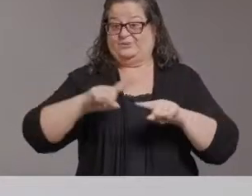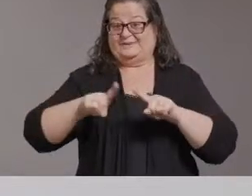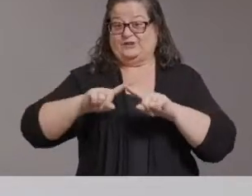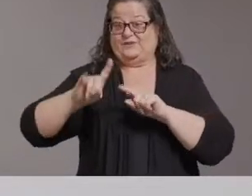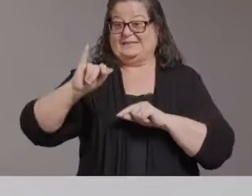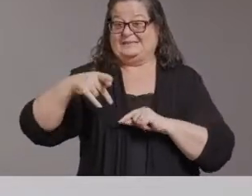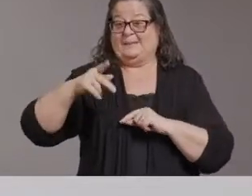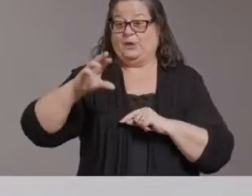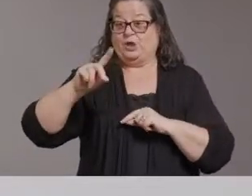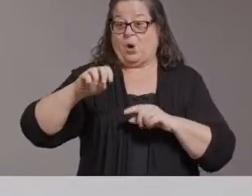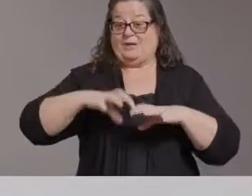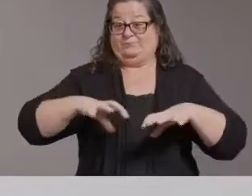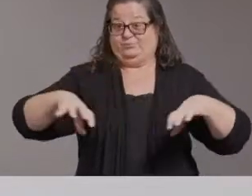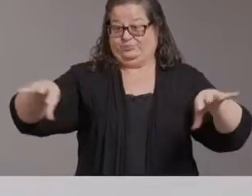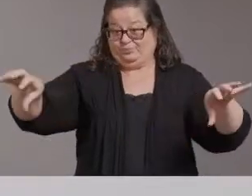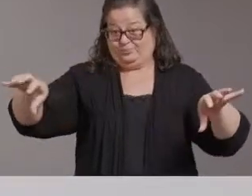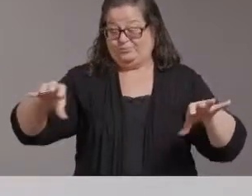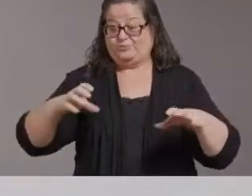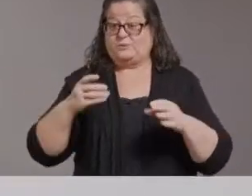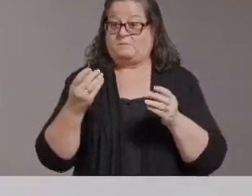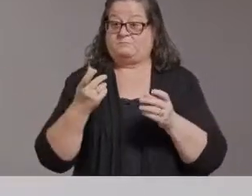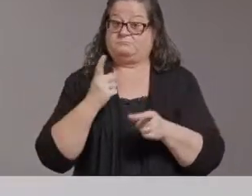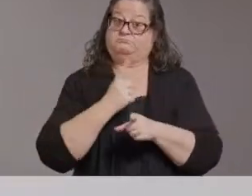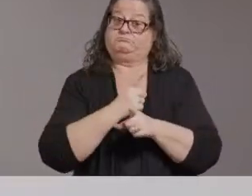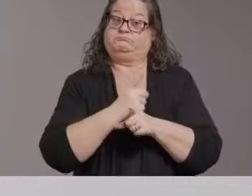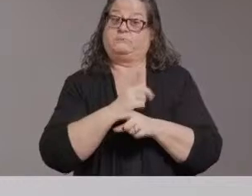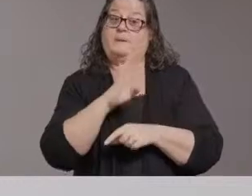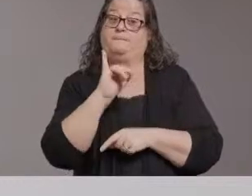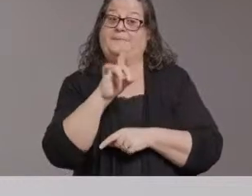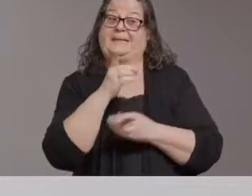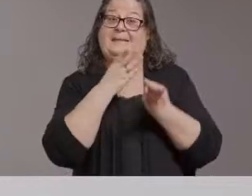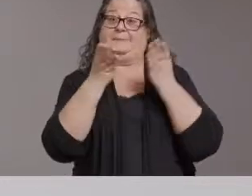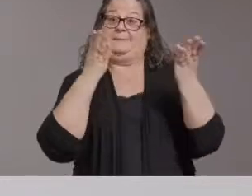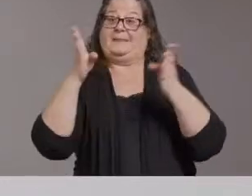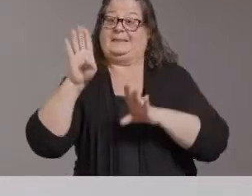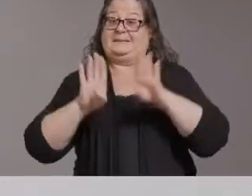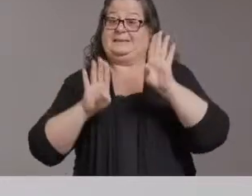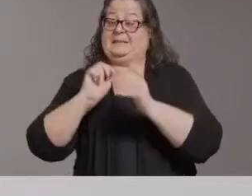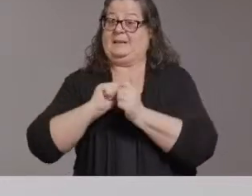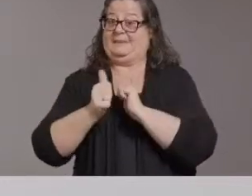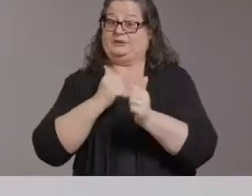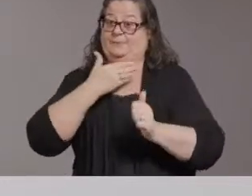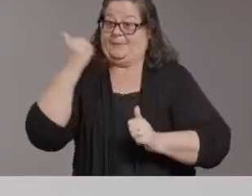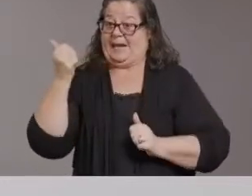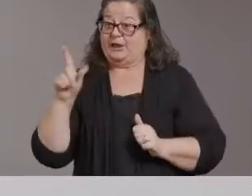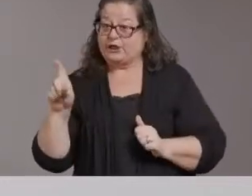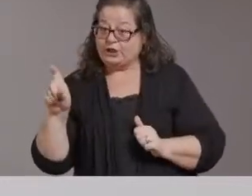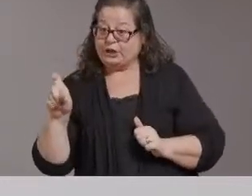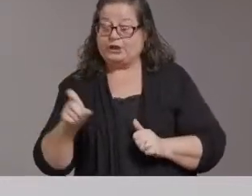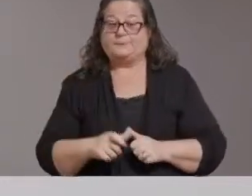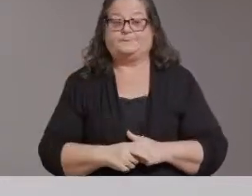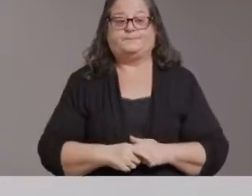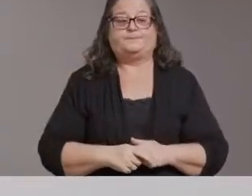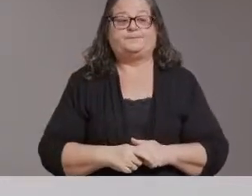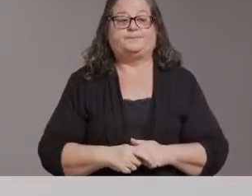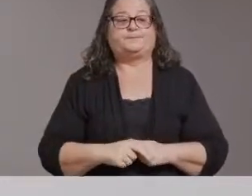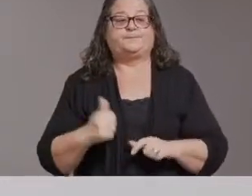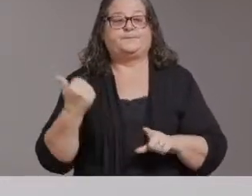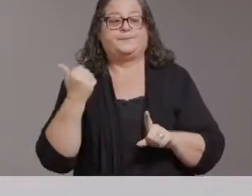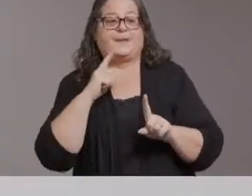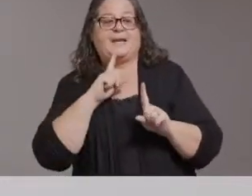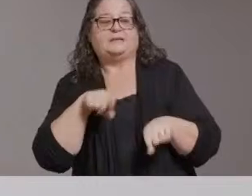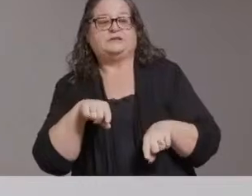proper bid process in the future? So there's a couple of different efforts. So that was a competition impracticable, which,